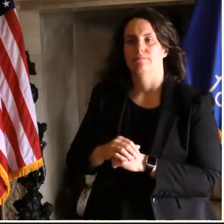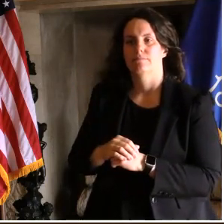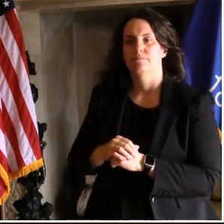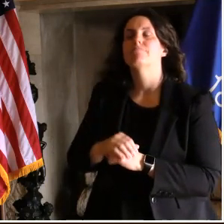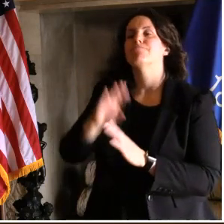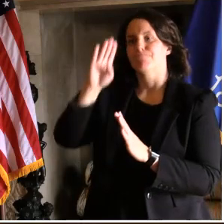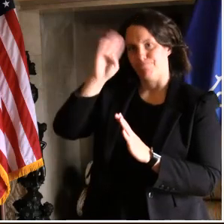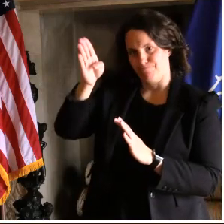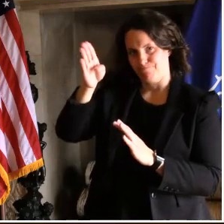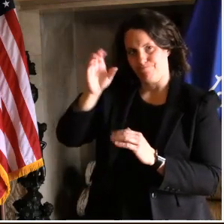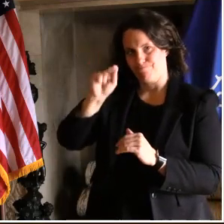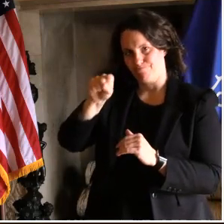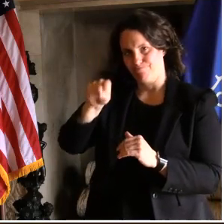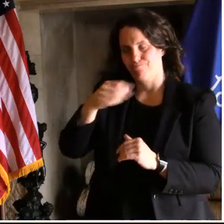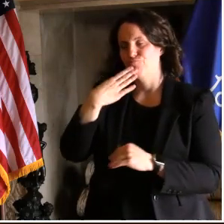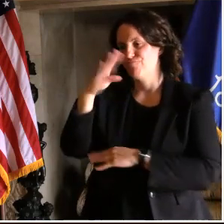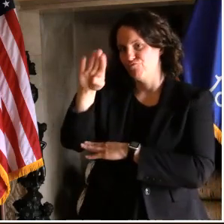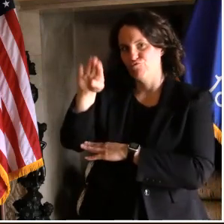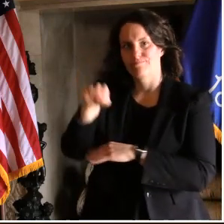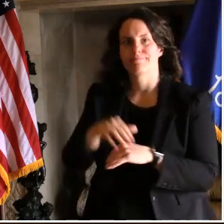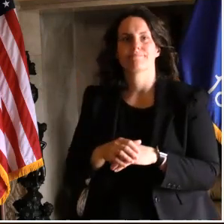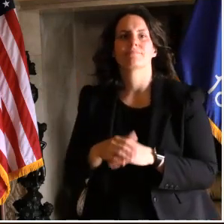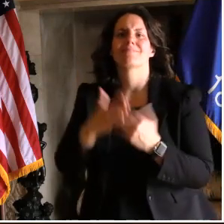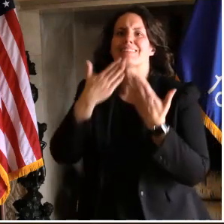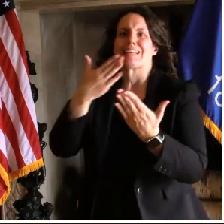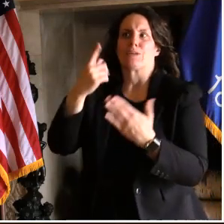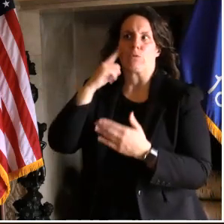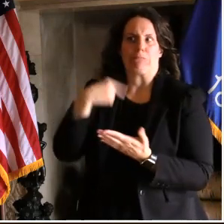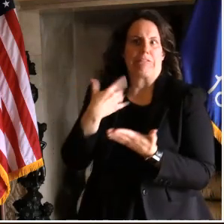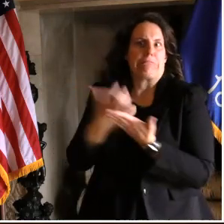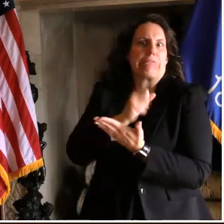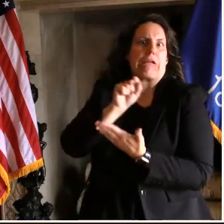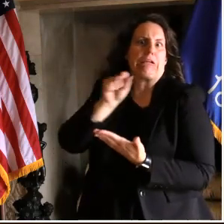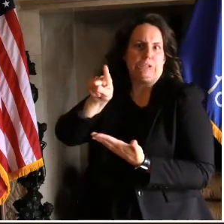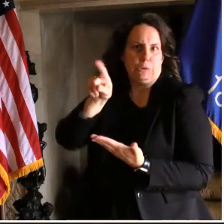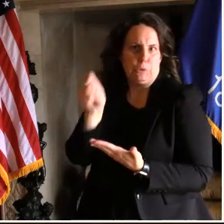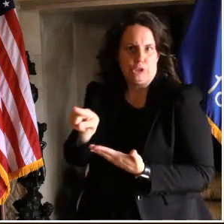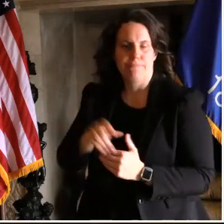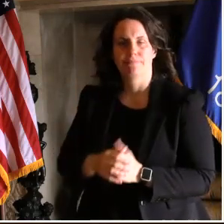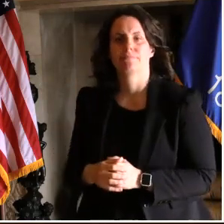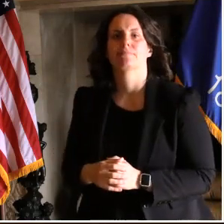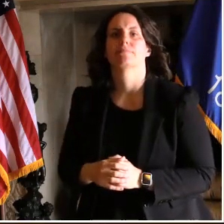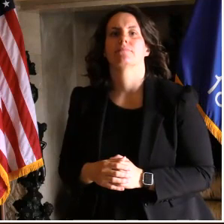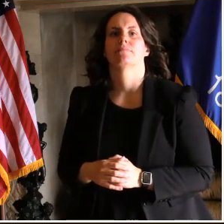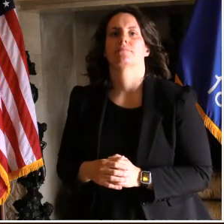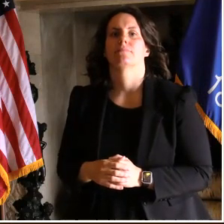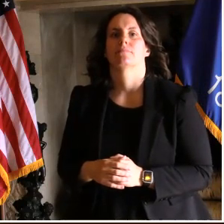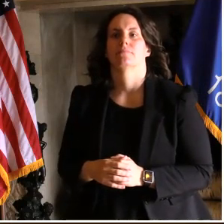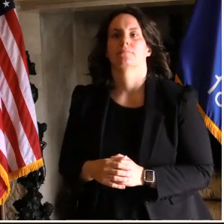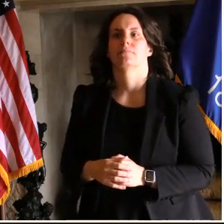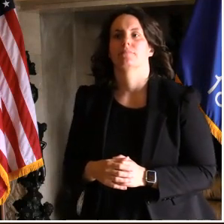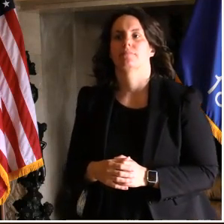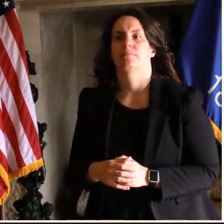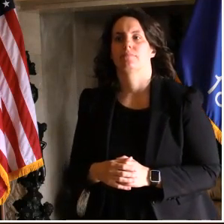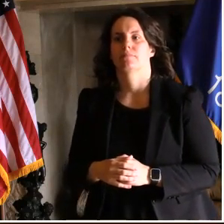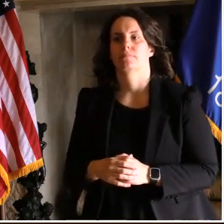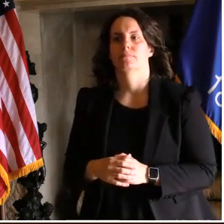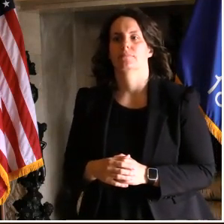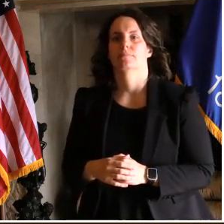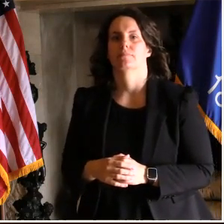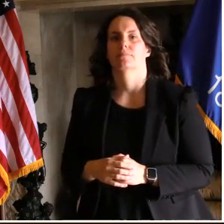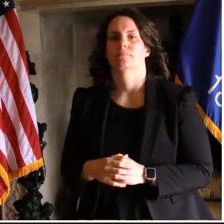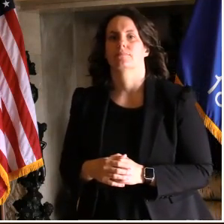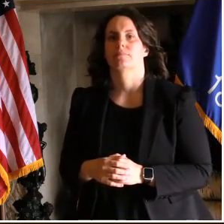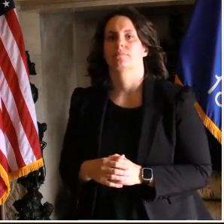Hi, good afternoon. Thank you again for the call. As we've talked about growing calls for concerns about